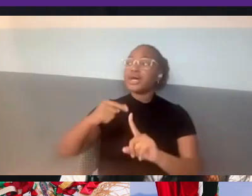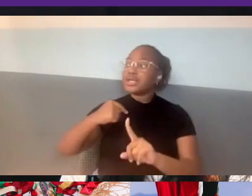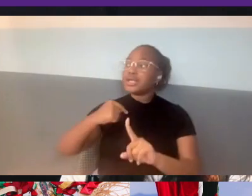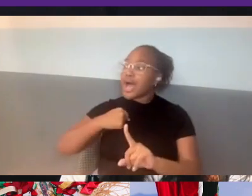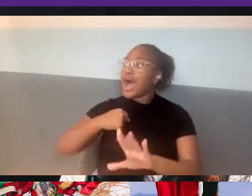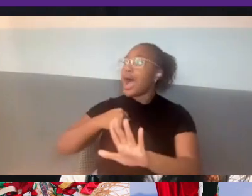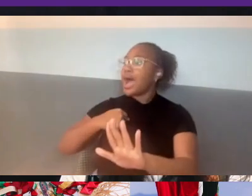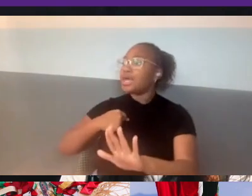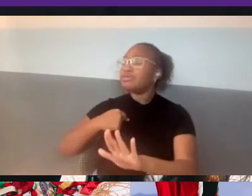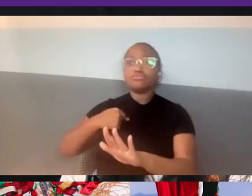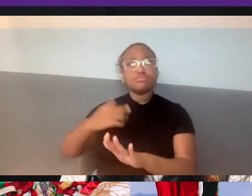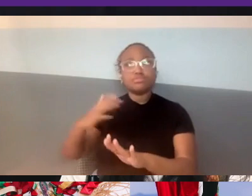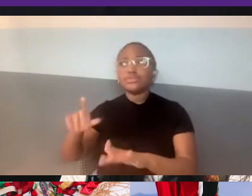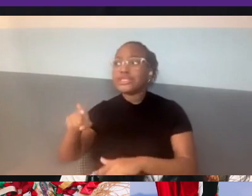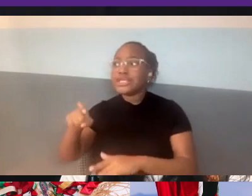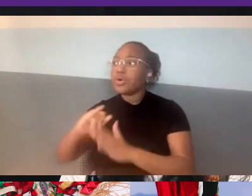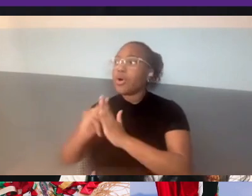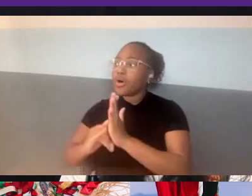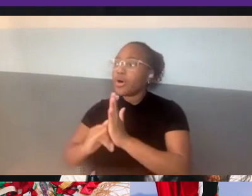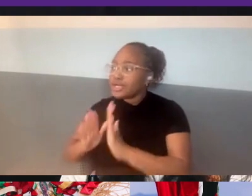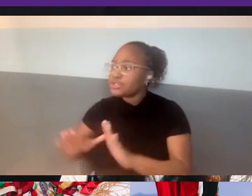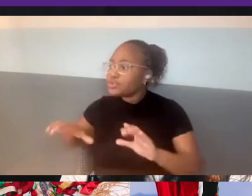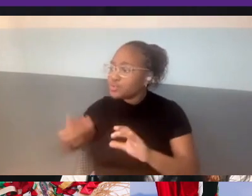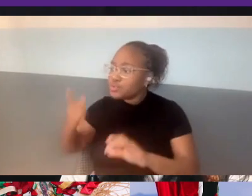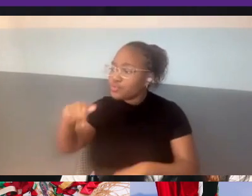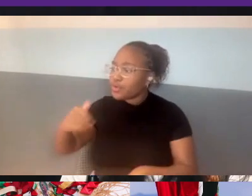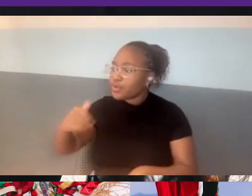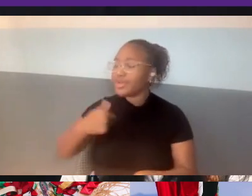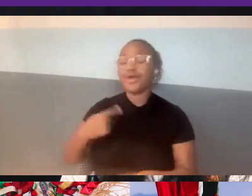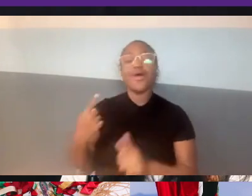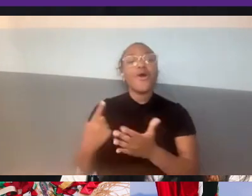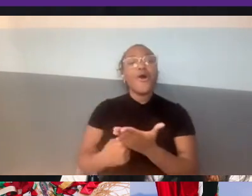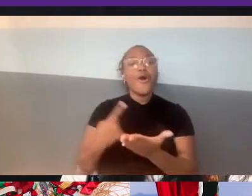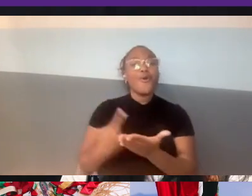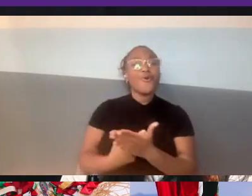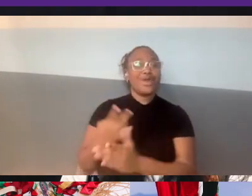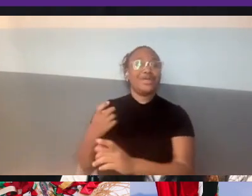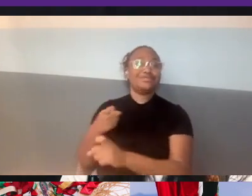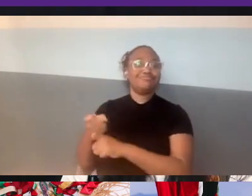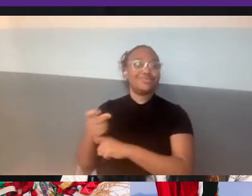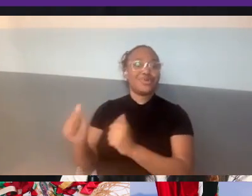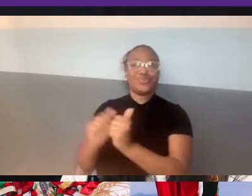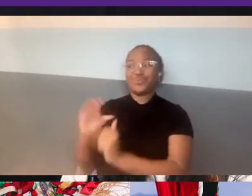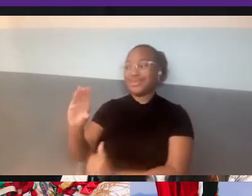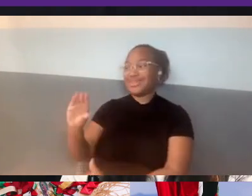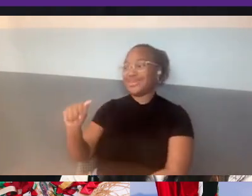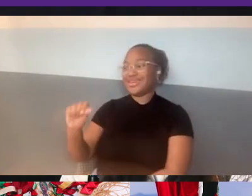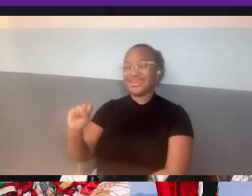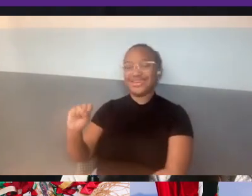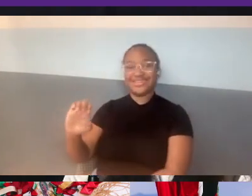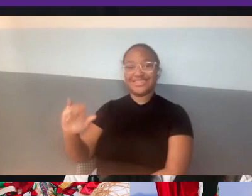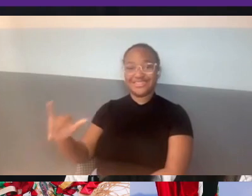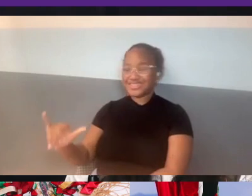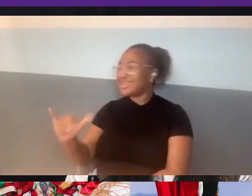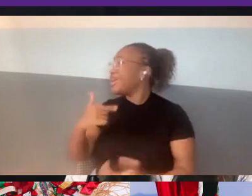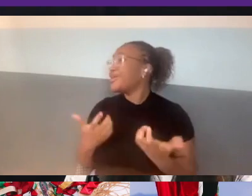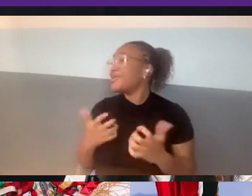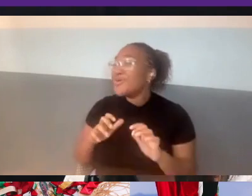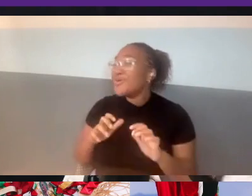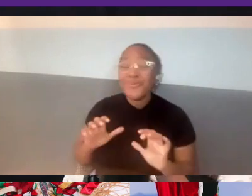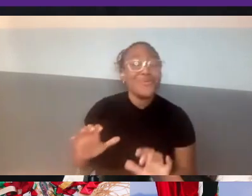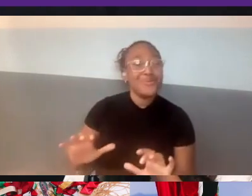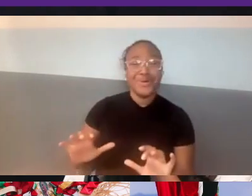always joke with Kasey, like, please don't let me have to lead a grounding session, because it's going to be corny. It's going to